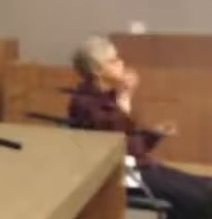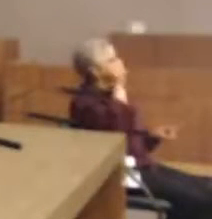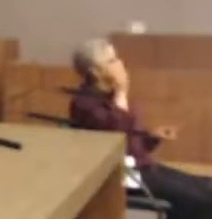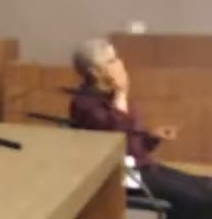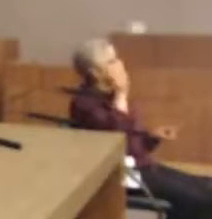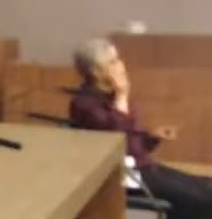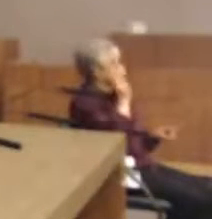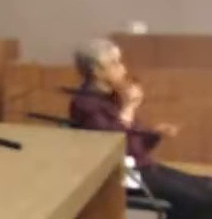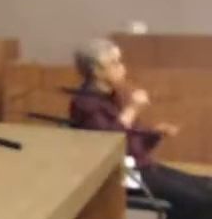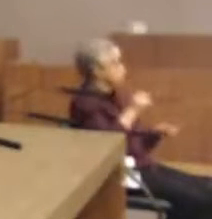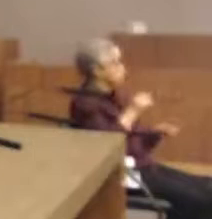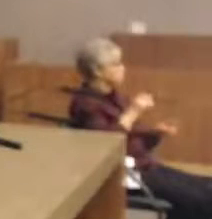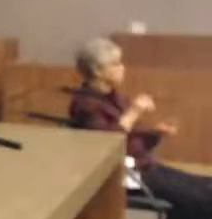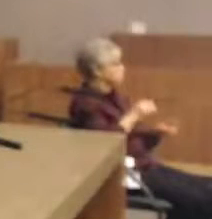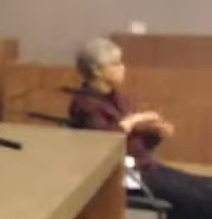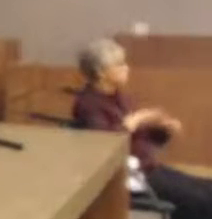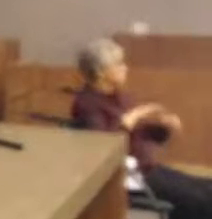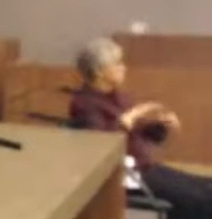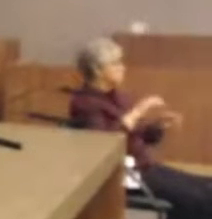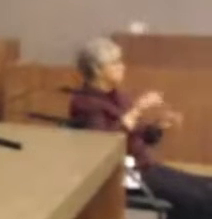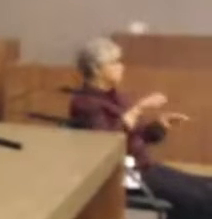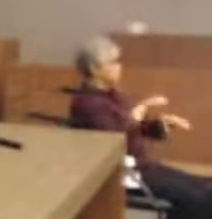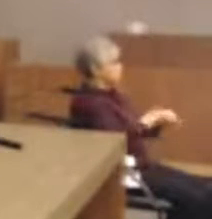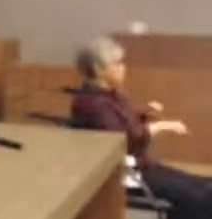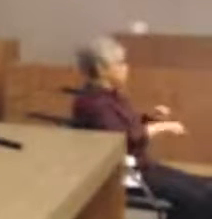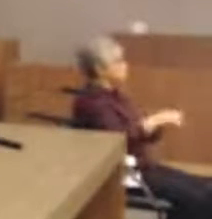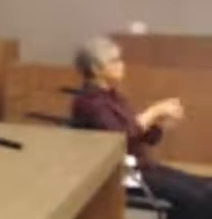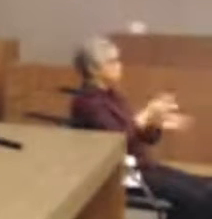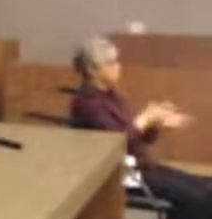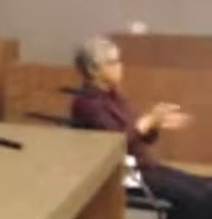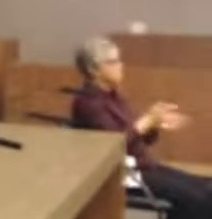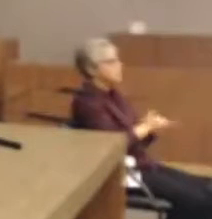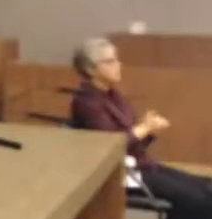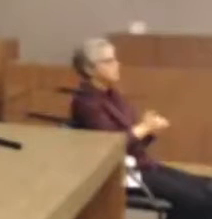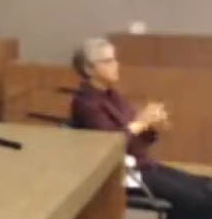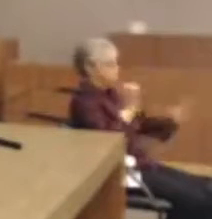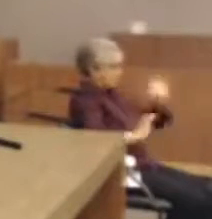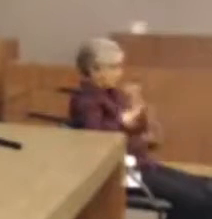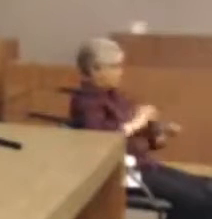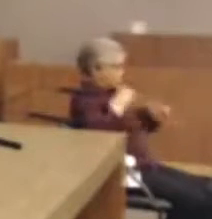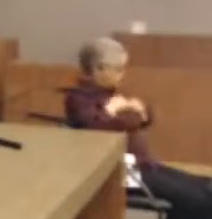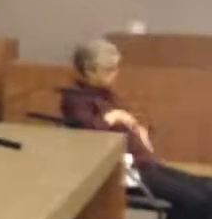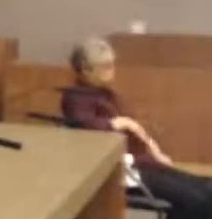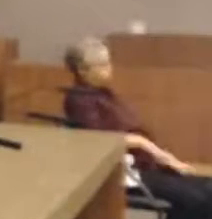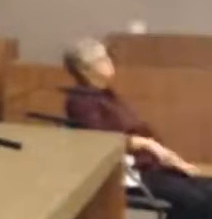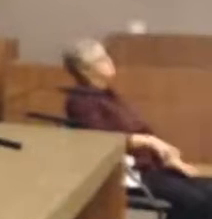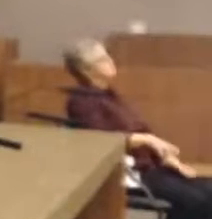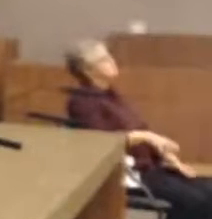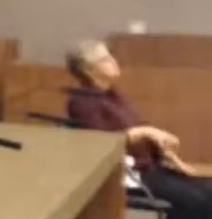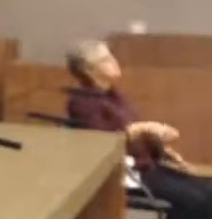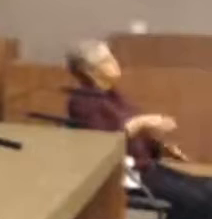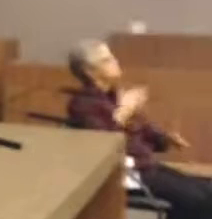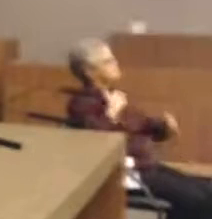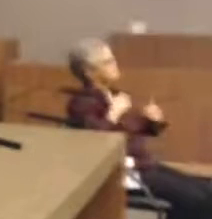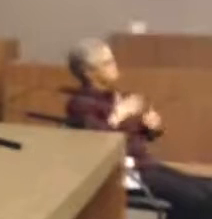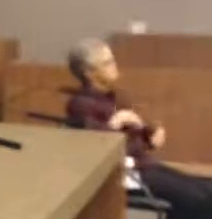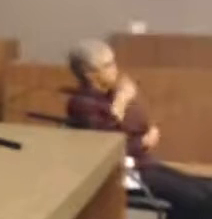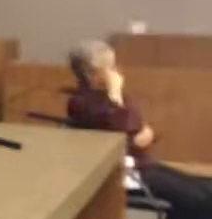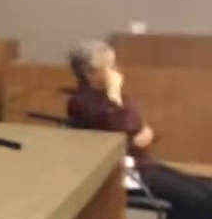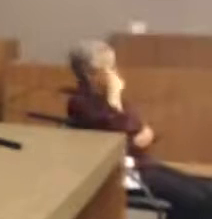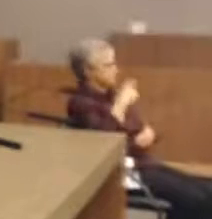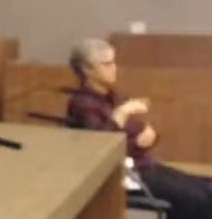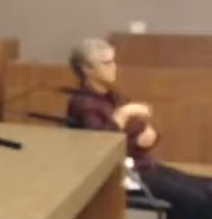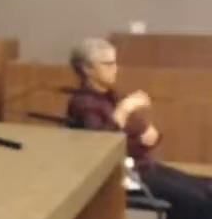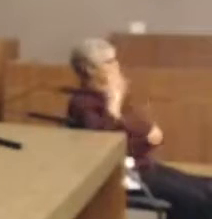respond to the trauma. All of those chemicals are going to start releasing. They begin with the acknowledging the danger, then your body's preparing